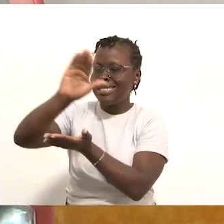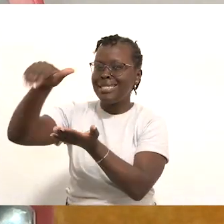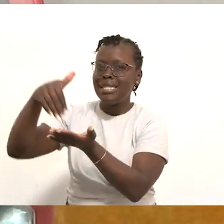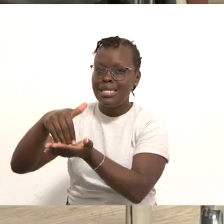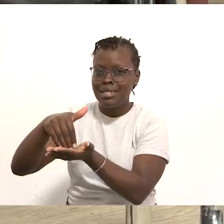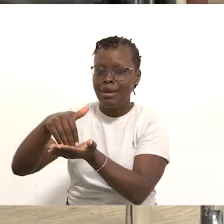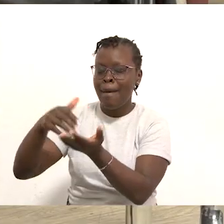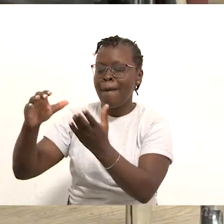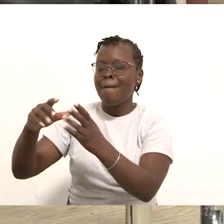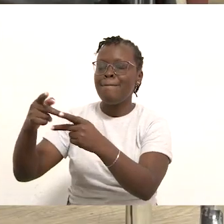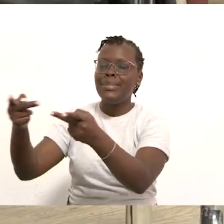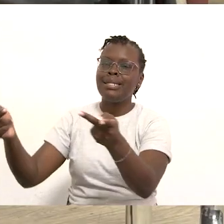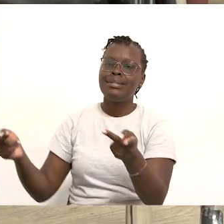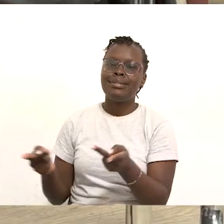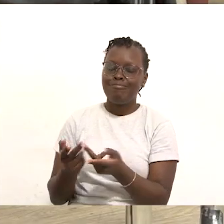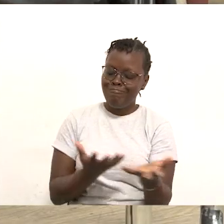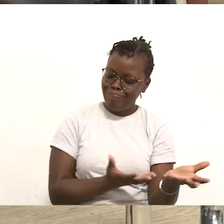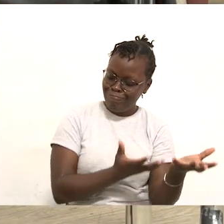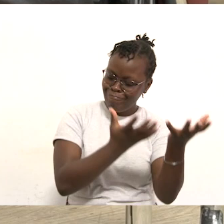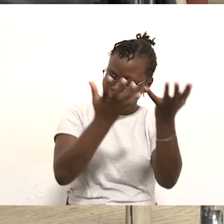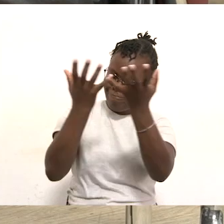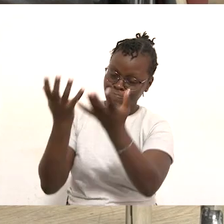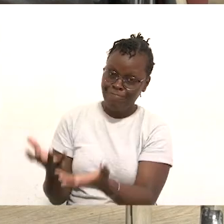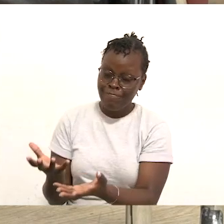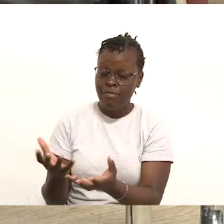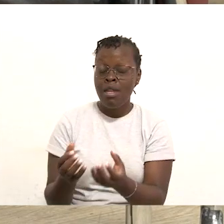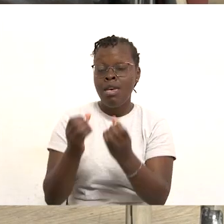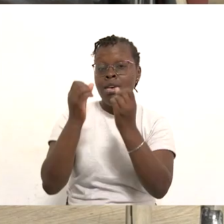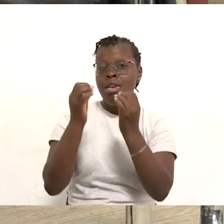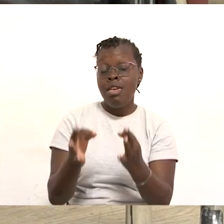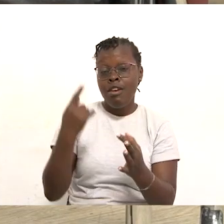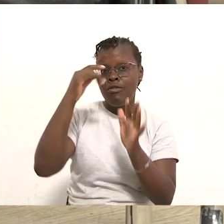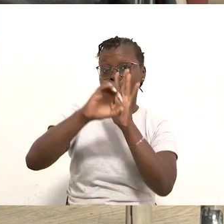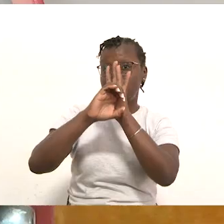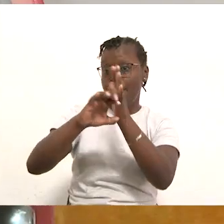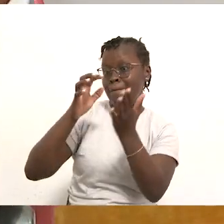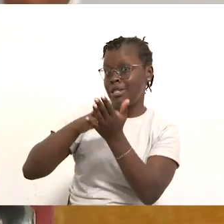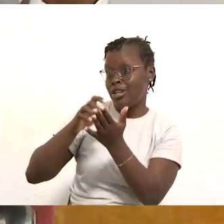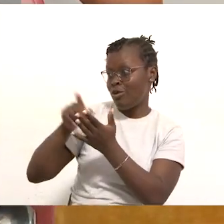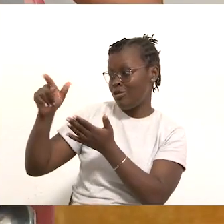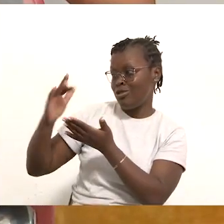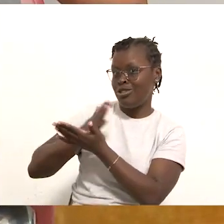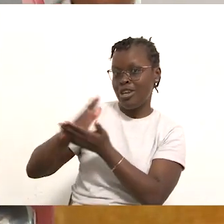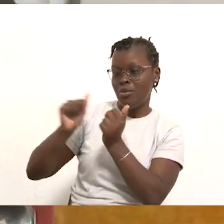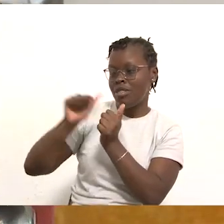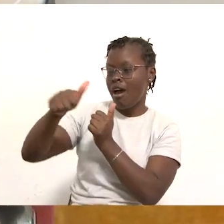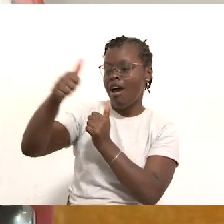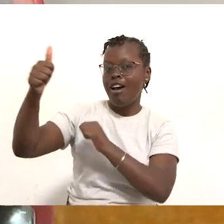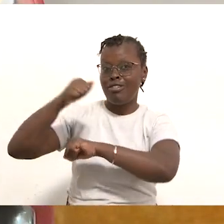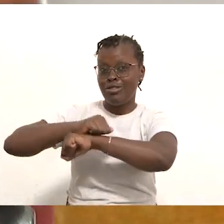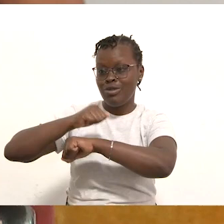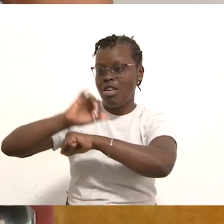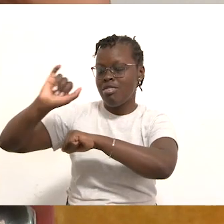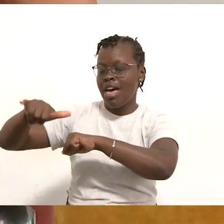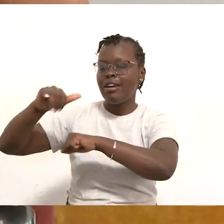cannot be able to install devices everywhere. If, for example, the content that Machakos School shared with other schools on that